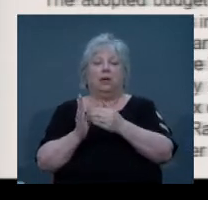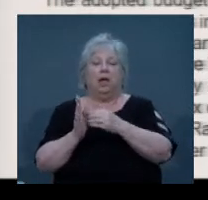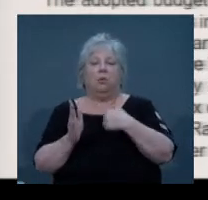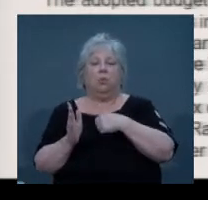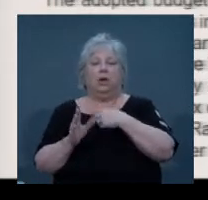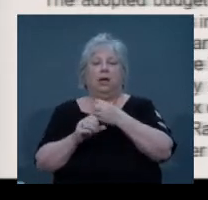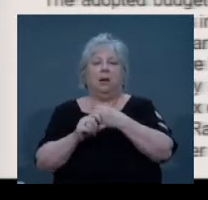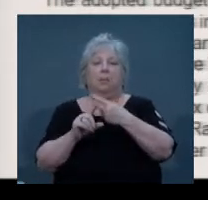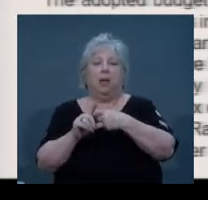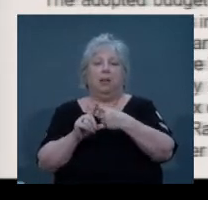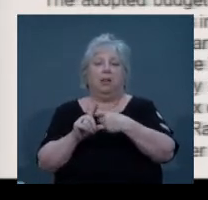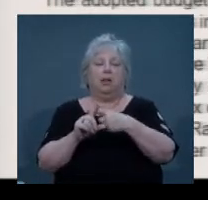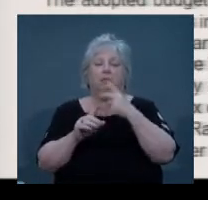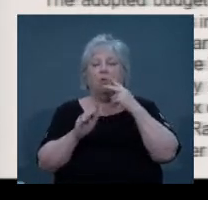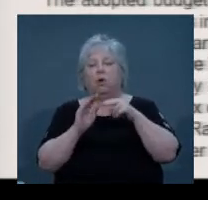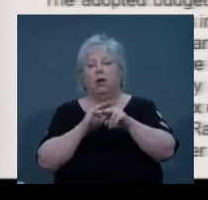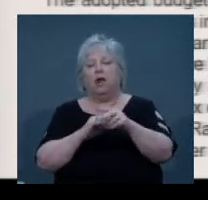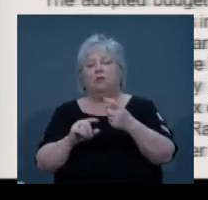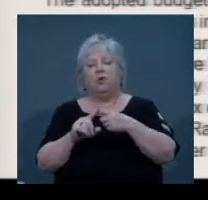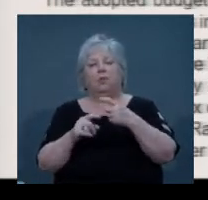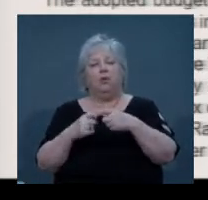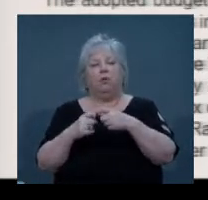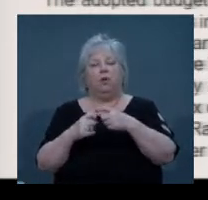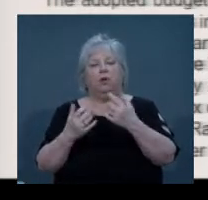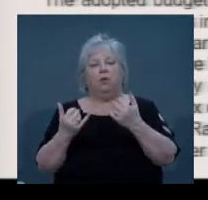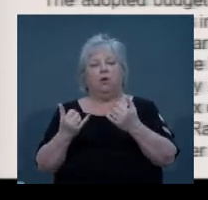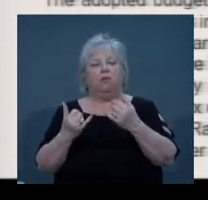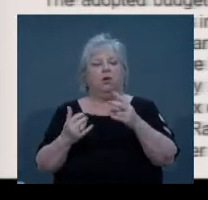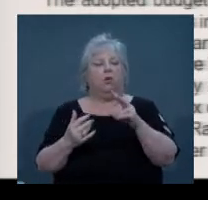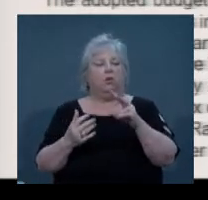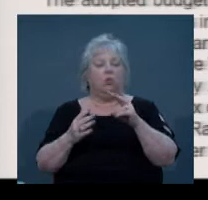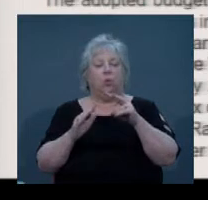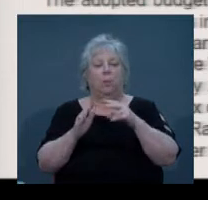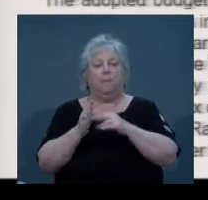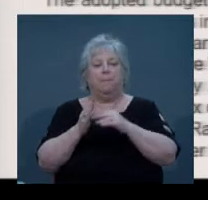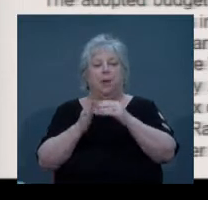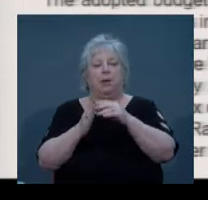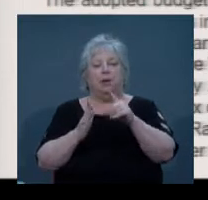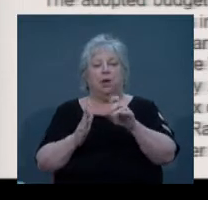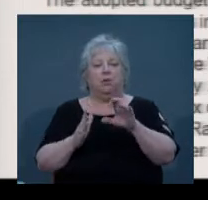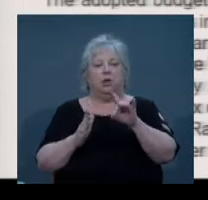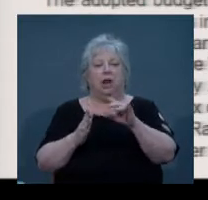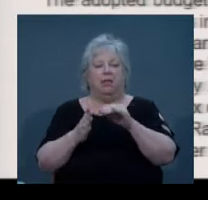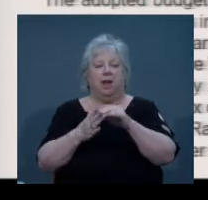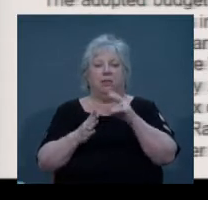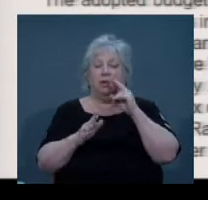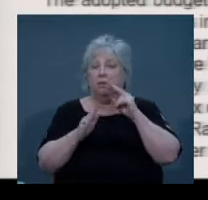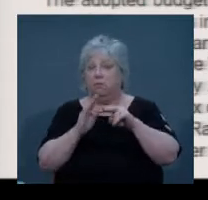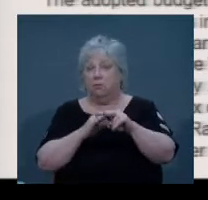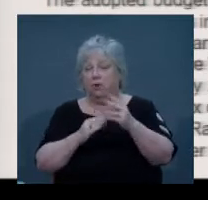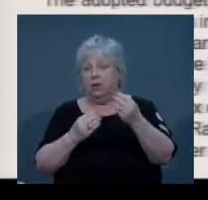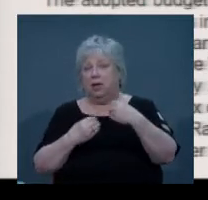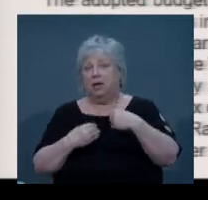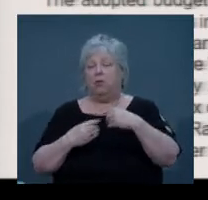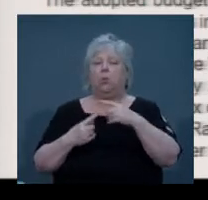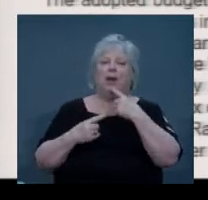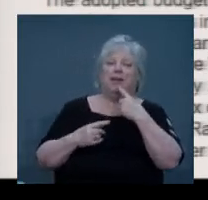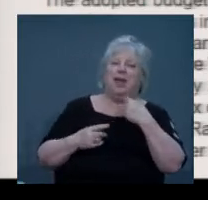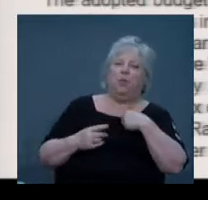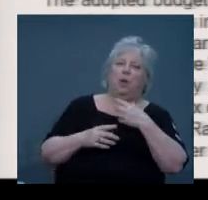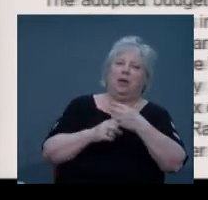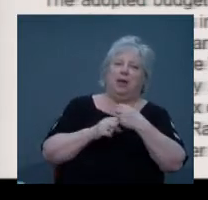utility. Our year-to-date revenue is $2,108,000. The forecast they gave us, and when I say we get a